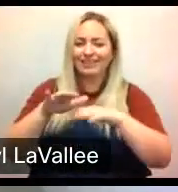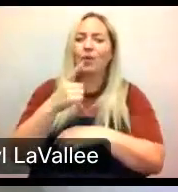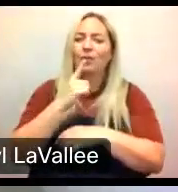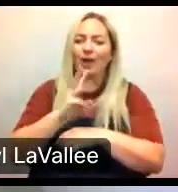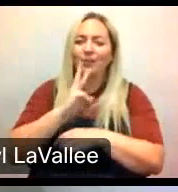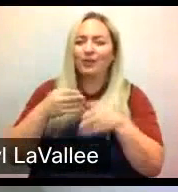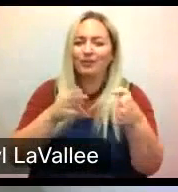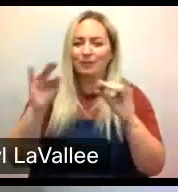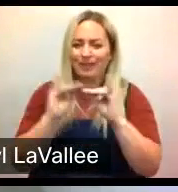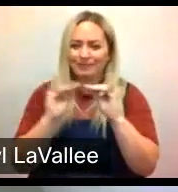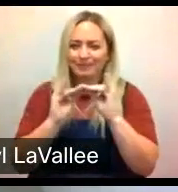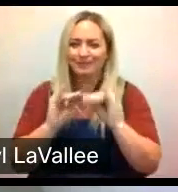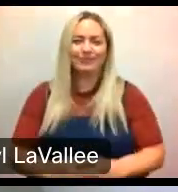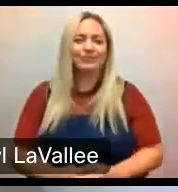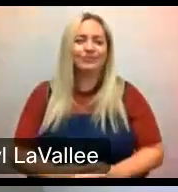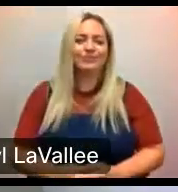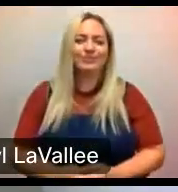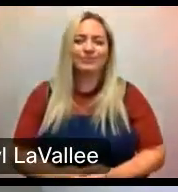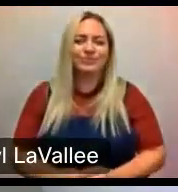Métis.